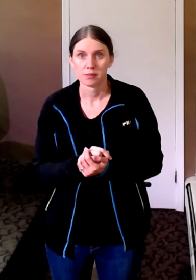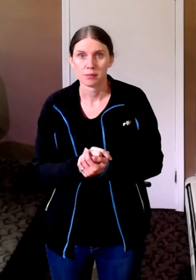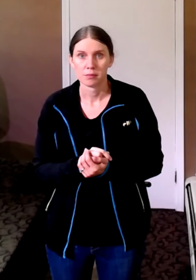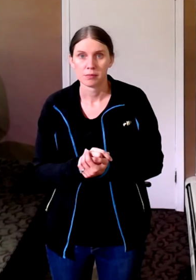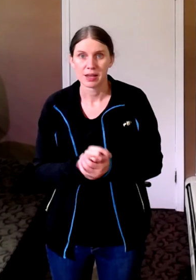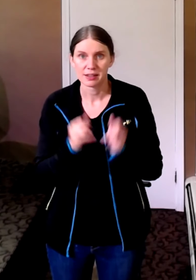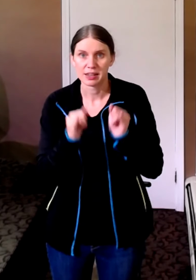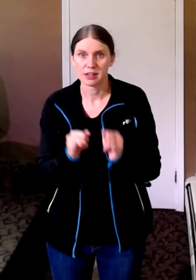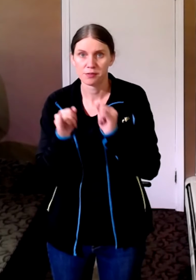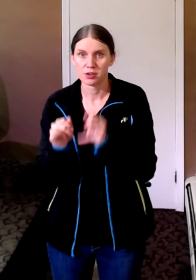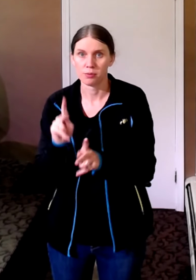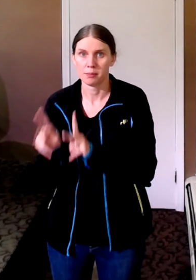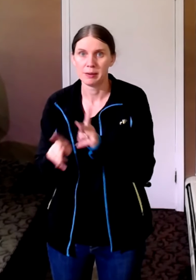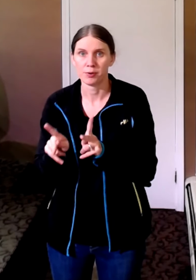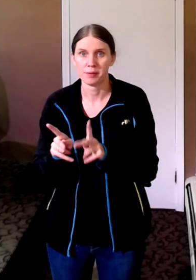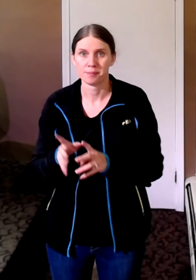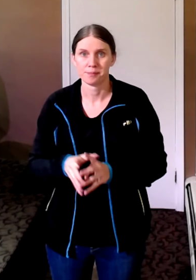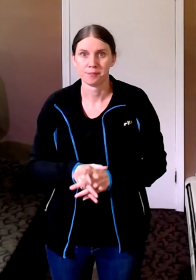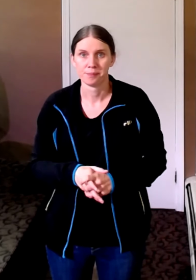as each one of us.